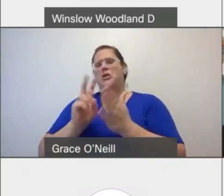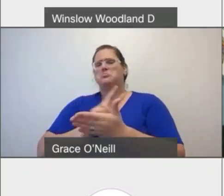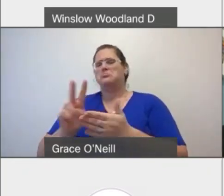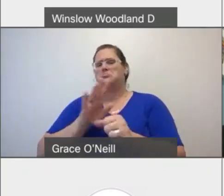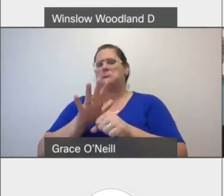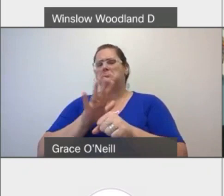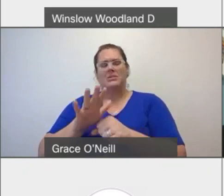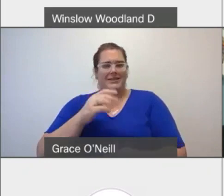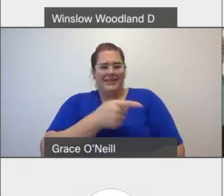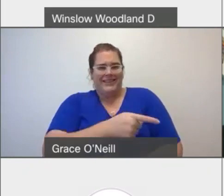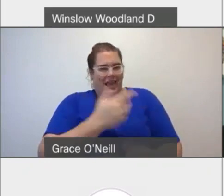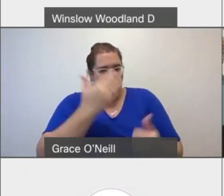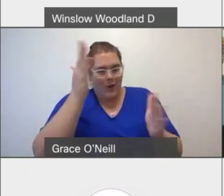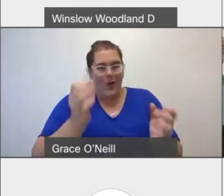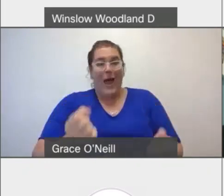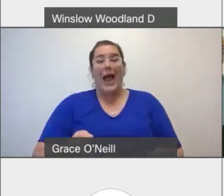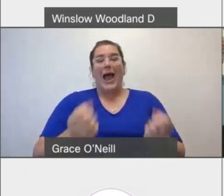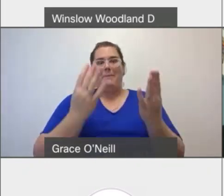many requests will be coming in.